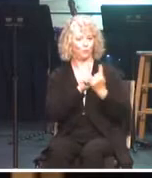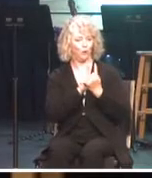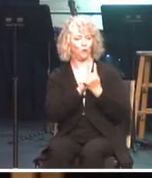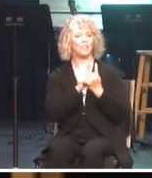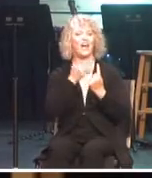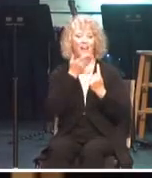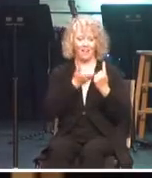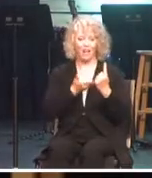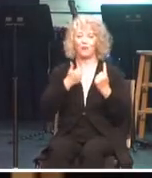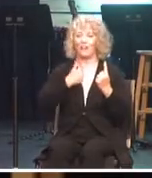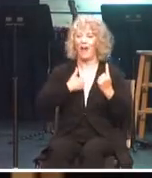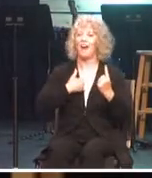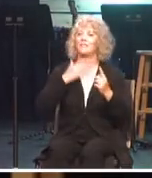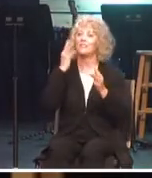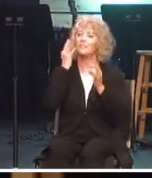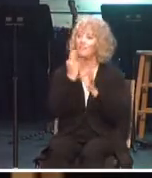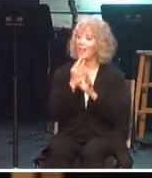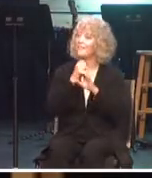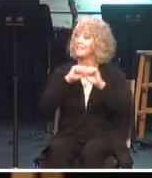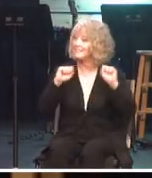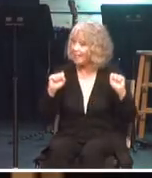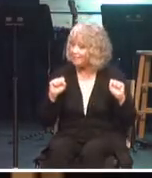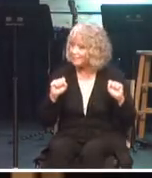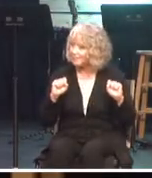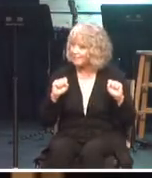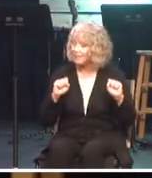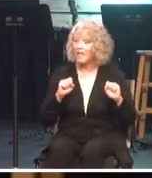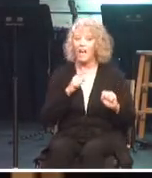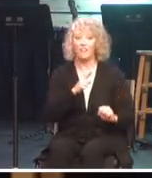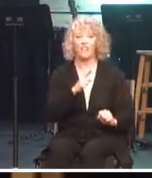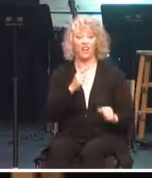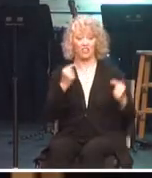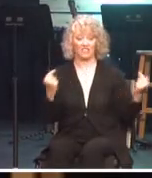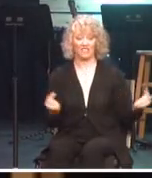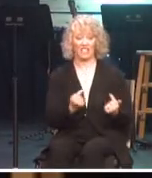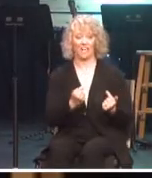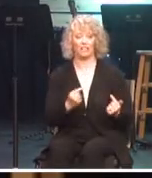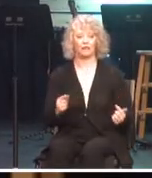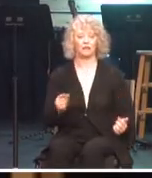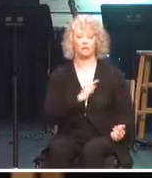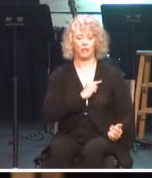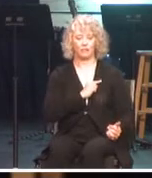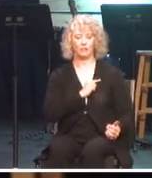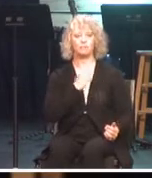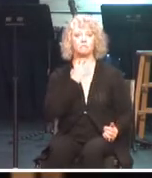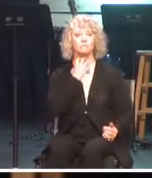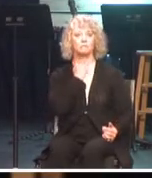saving faith, so that they would be convicted of their sin for the first time